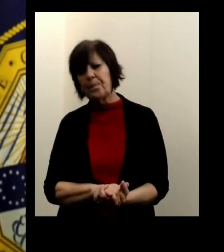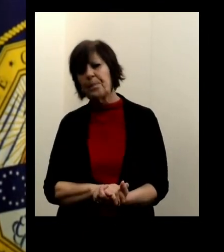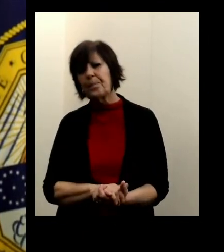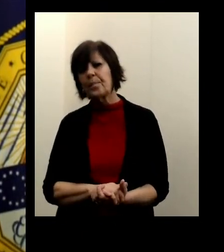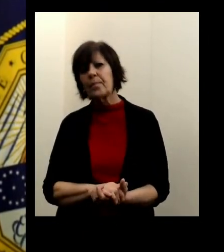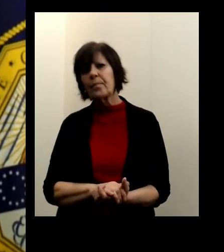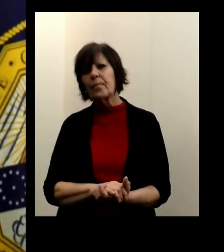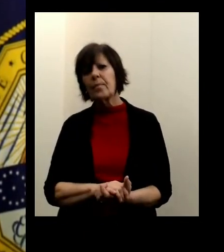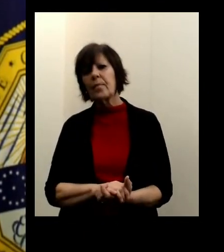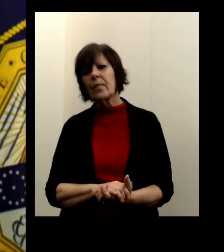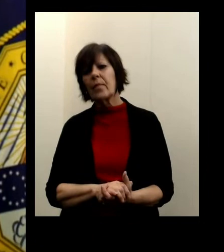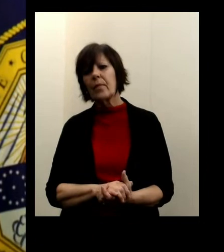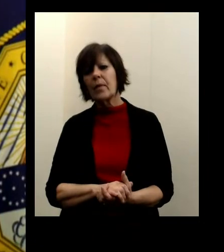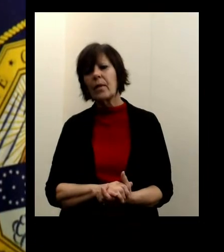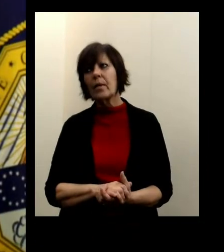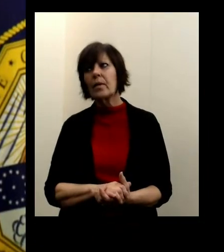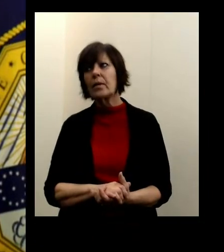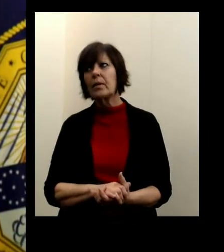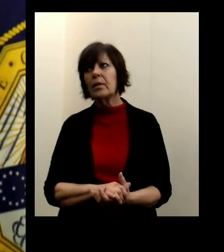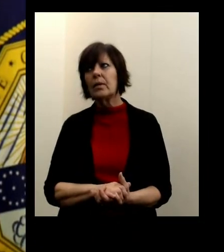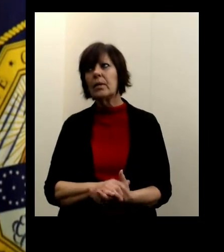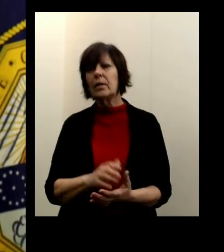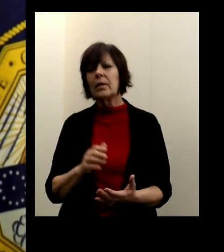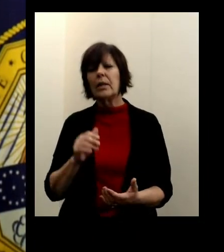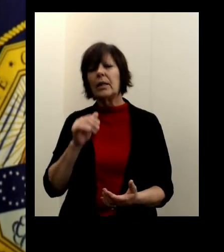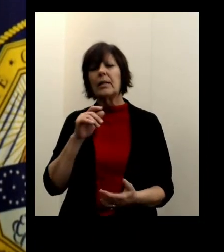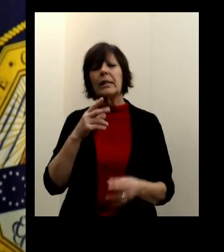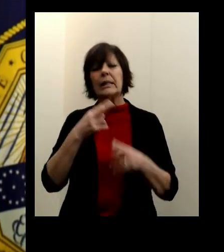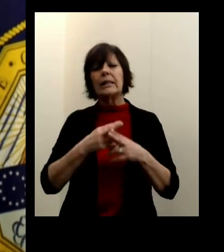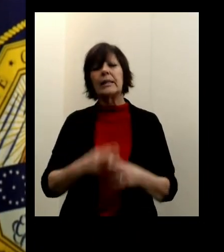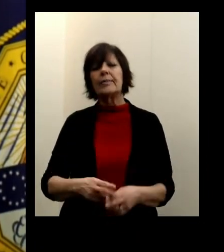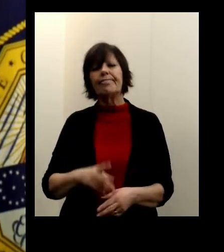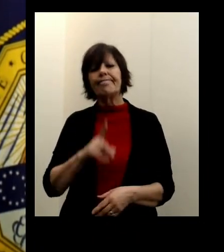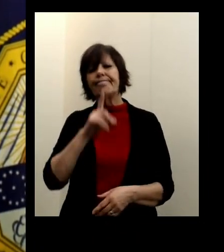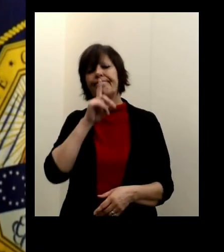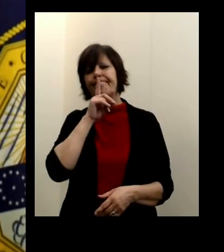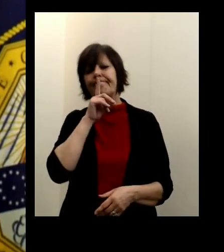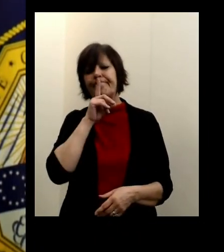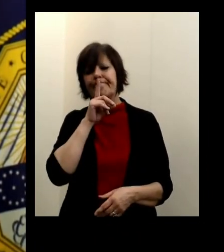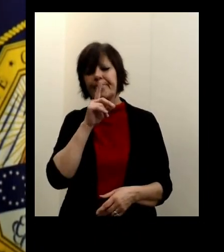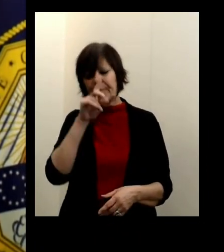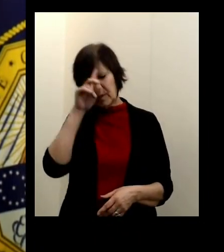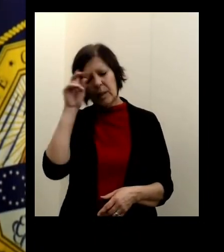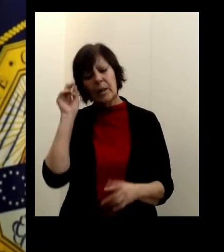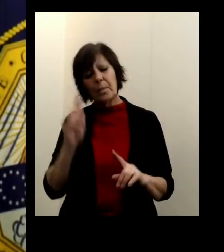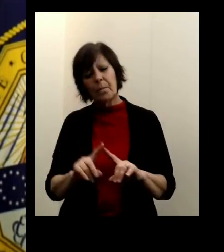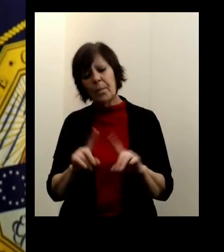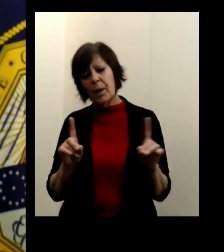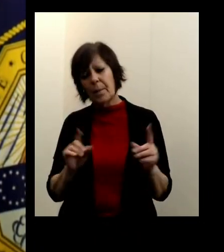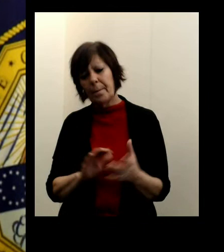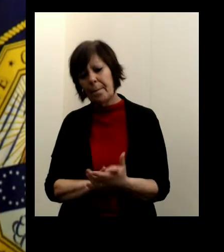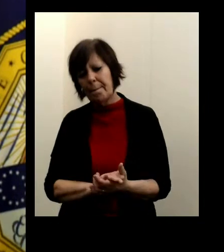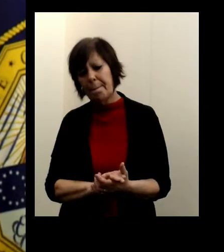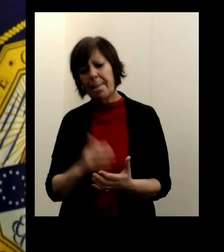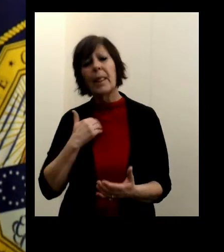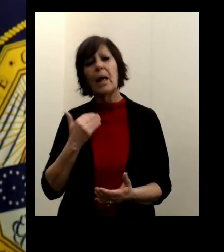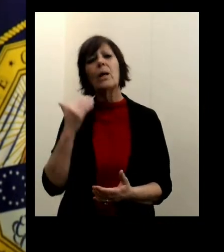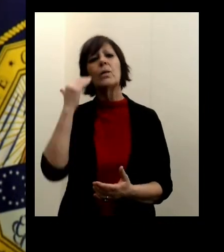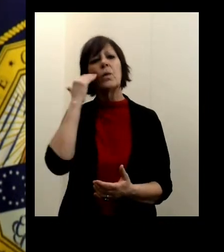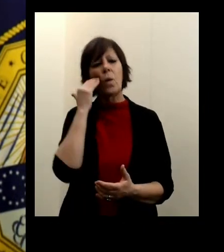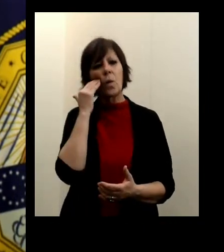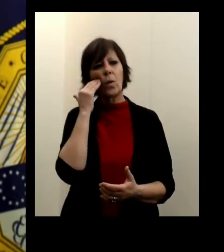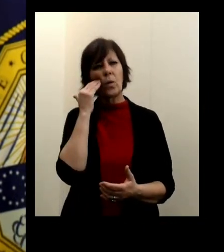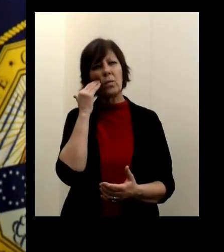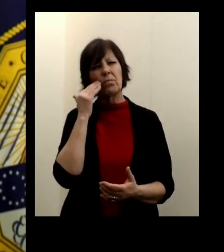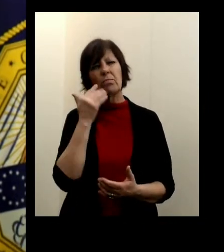where, and I won't say the names because I don't know if the family wants it to be said, but I know a little over